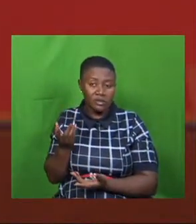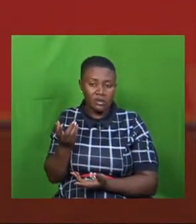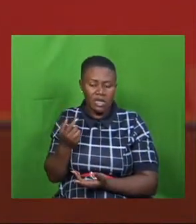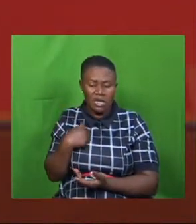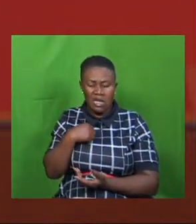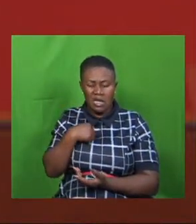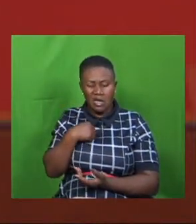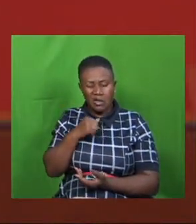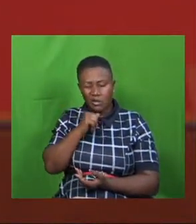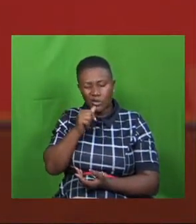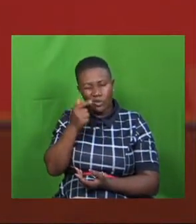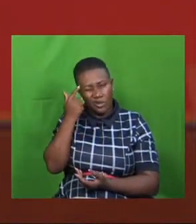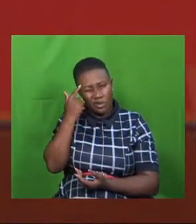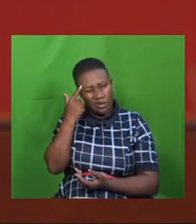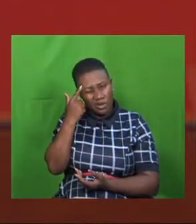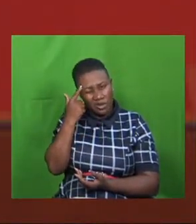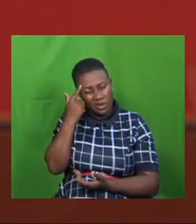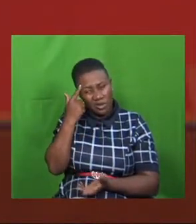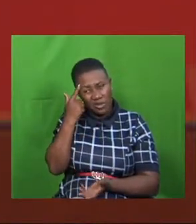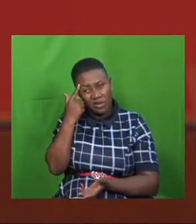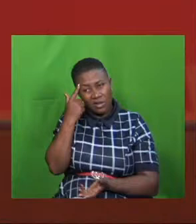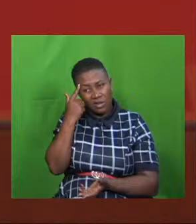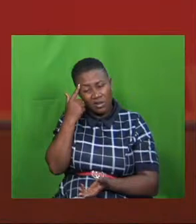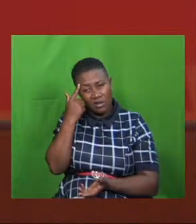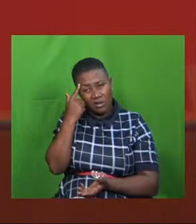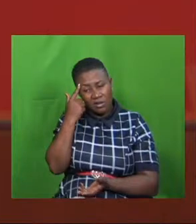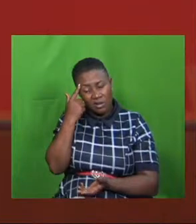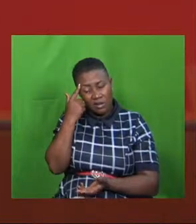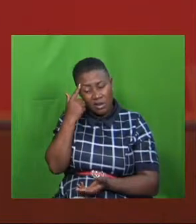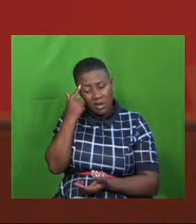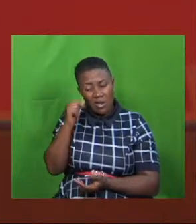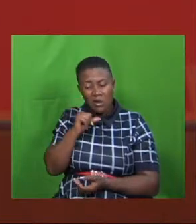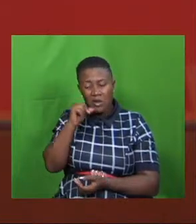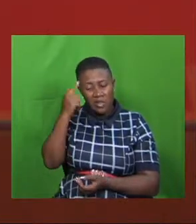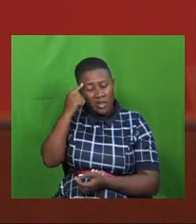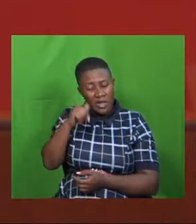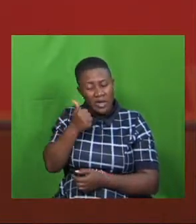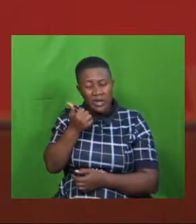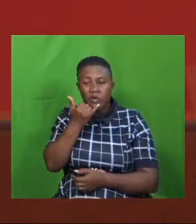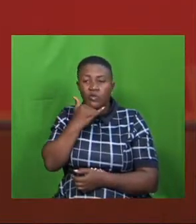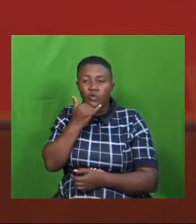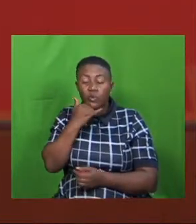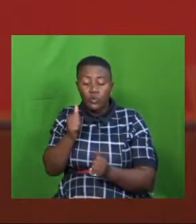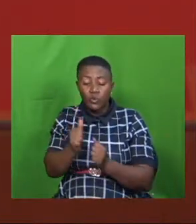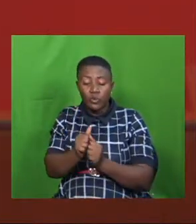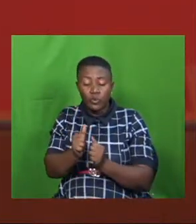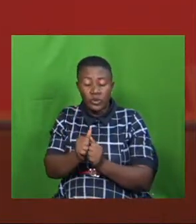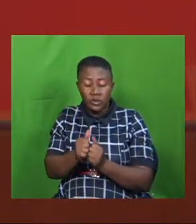think there's anything wrong with the request being